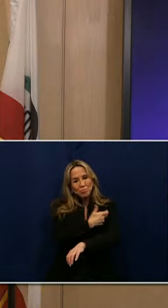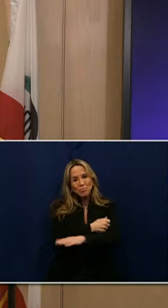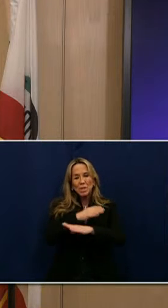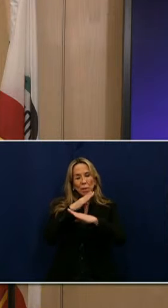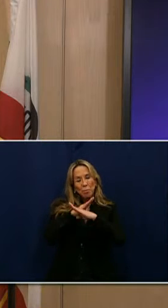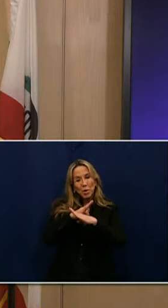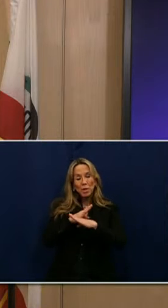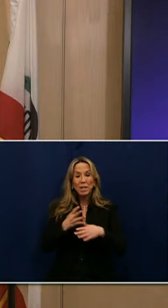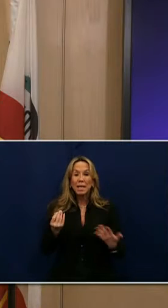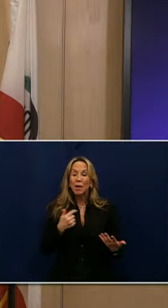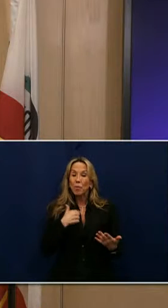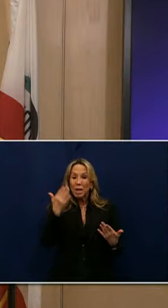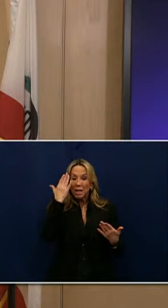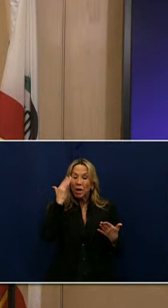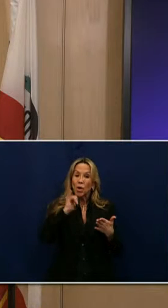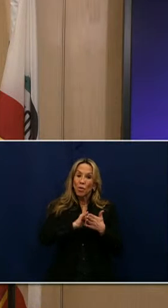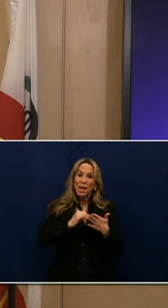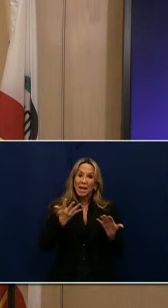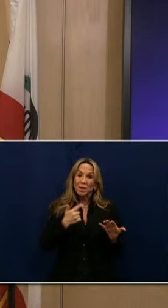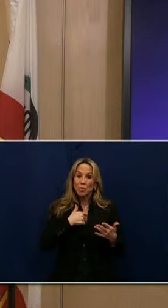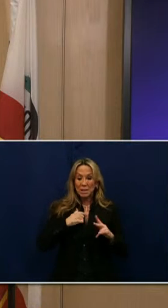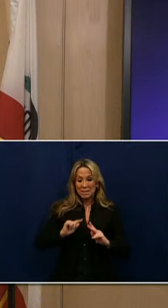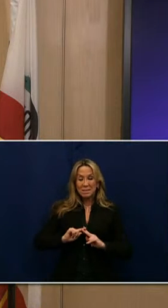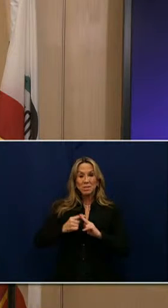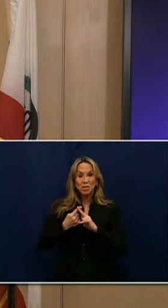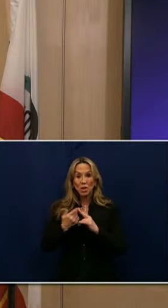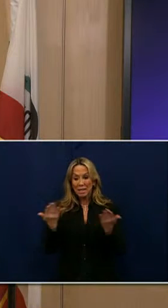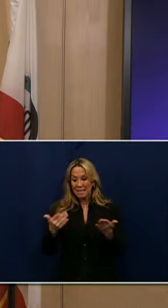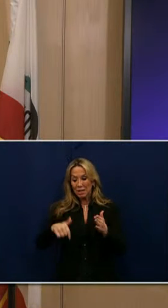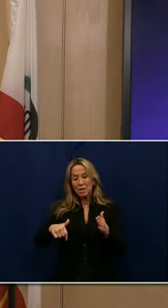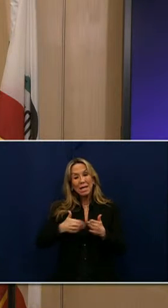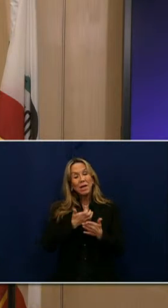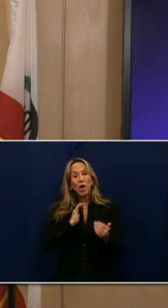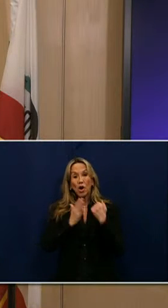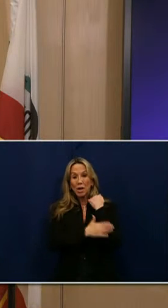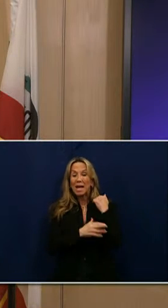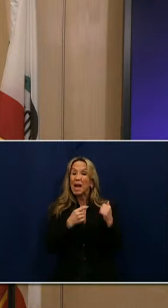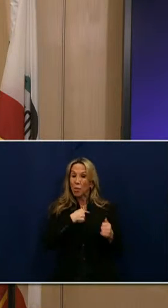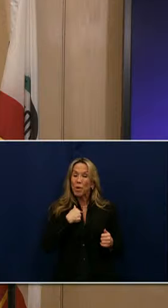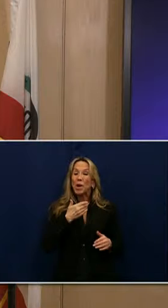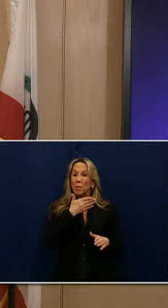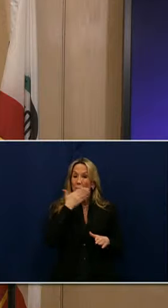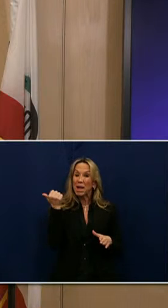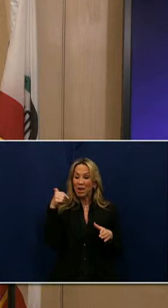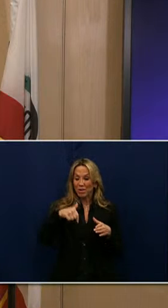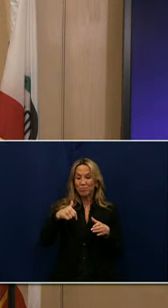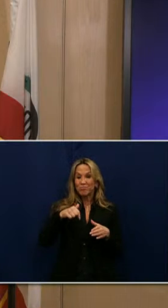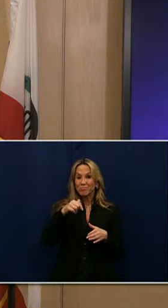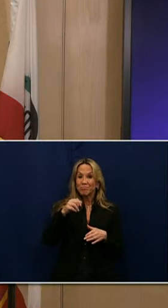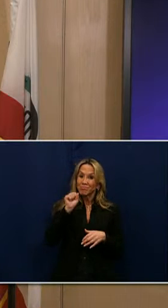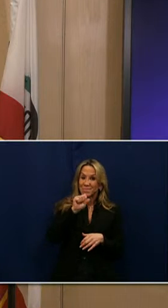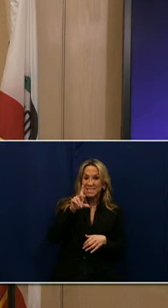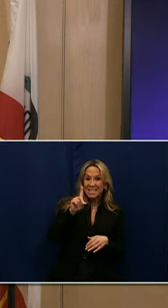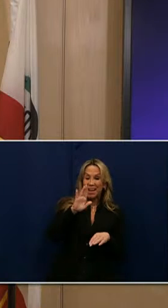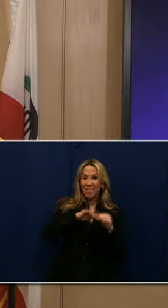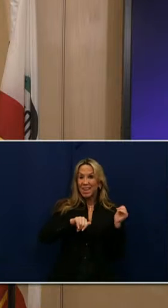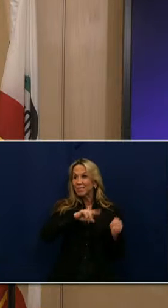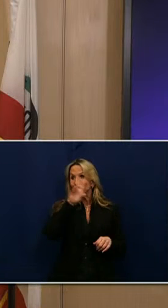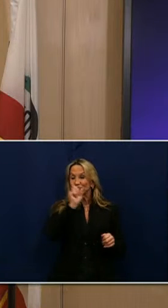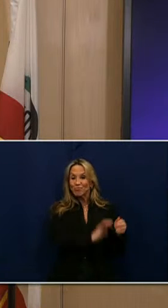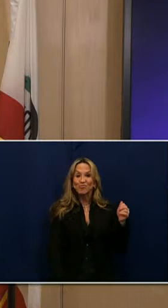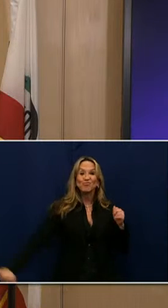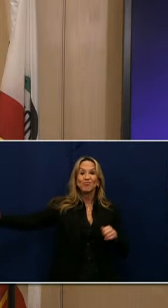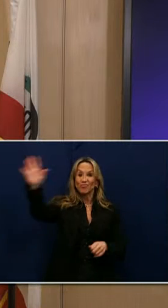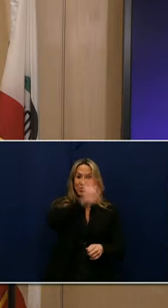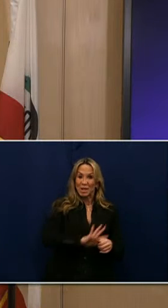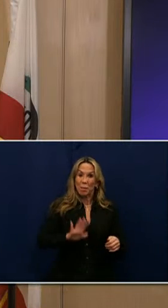focused, dedicated effort can get us where we need to be in the county. But we're certainly in a much better place in San Diego than certainly the nation as a whole based on